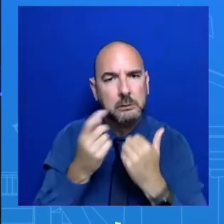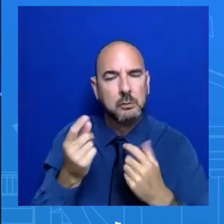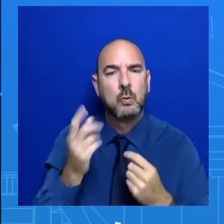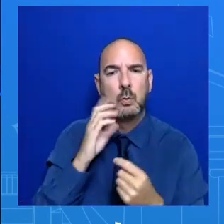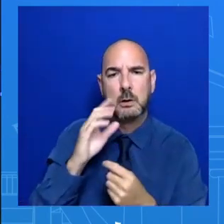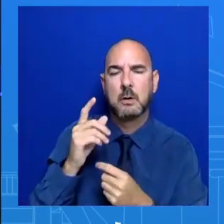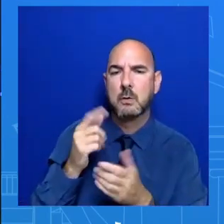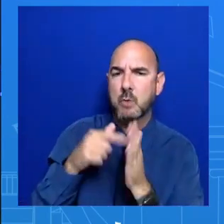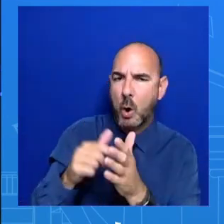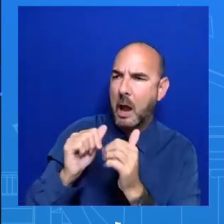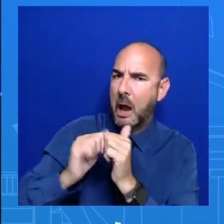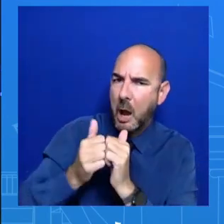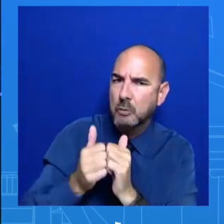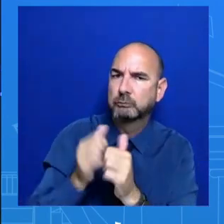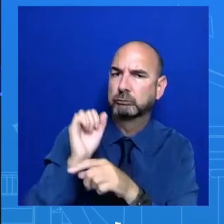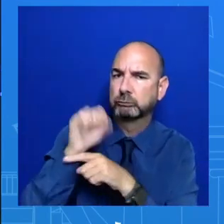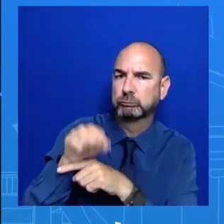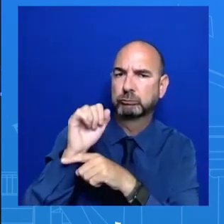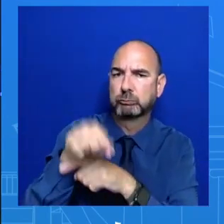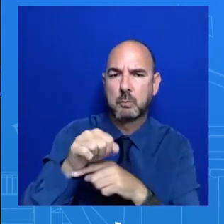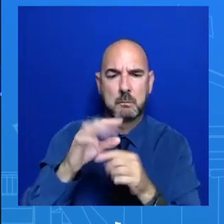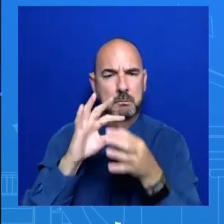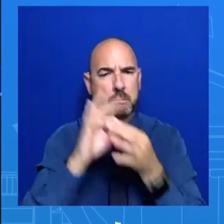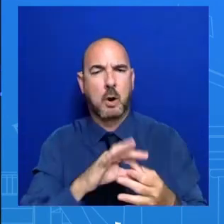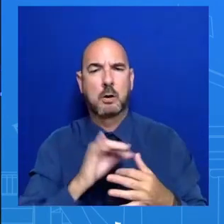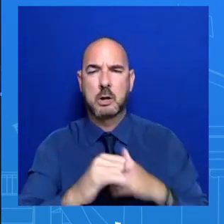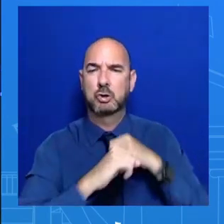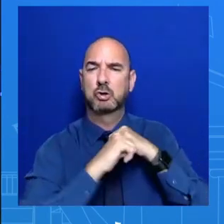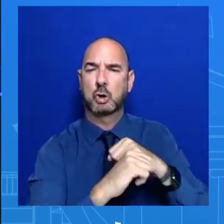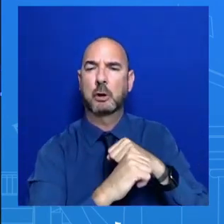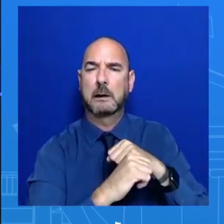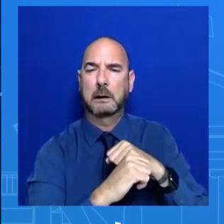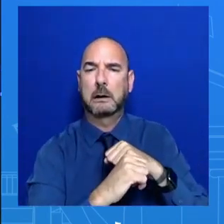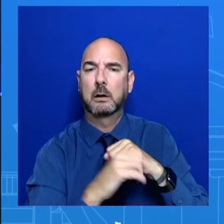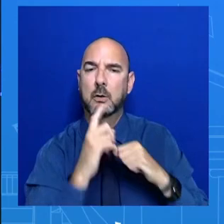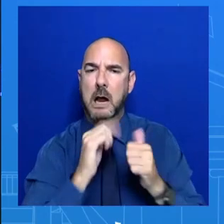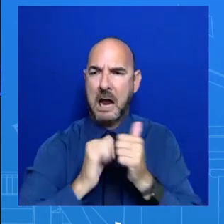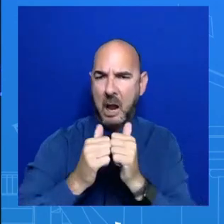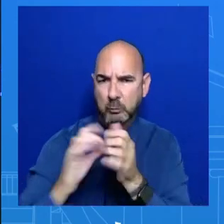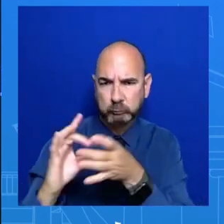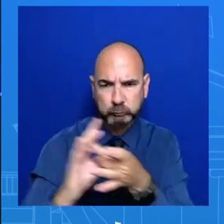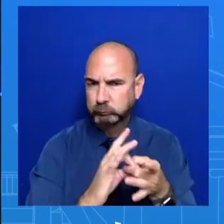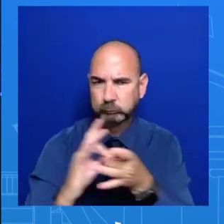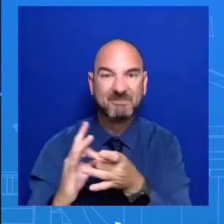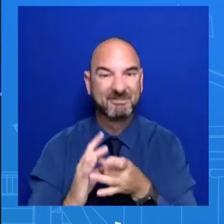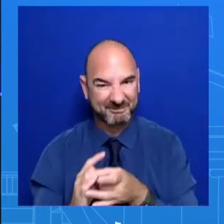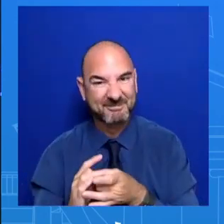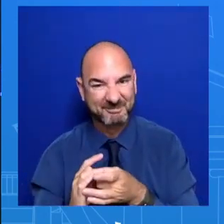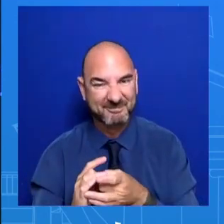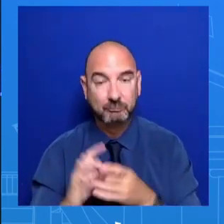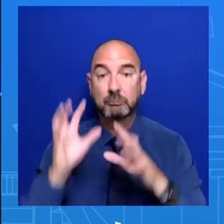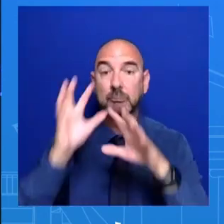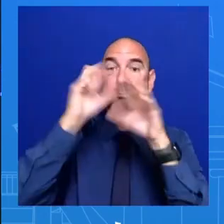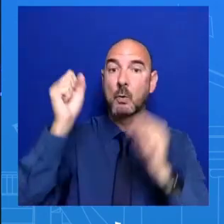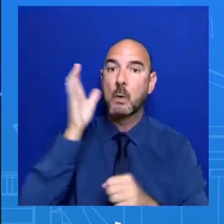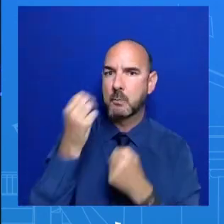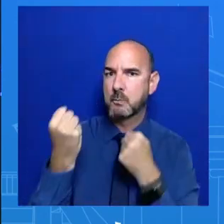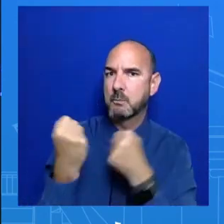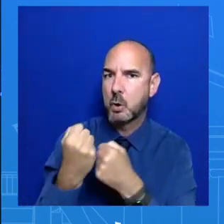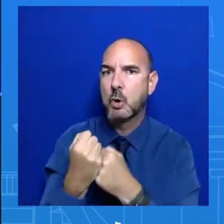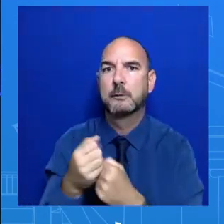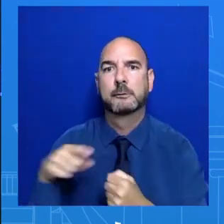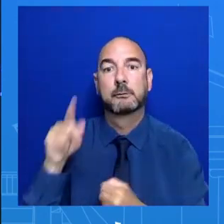security partnership. The United States is also firmly committed to supporting Kenya in its deployment to lead